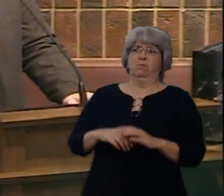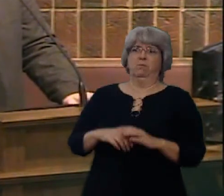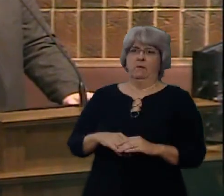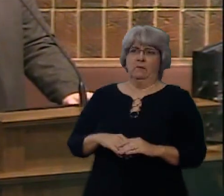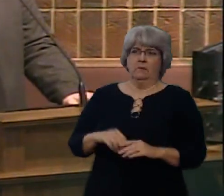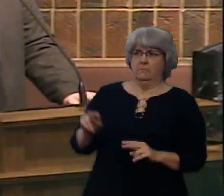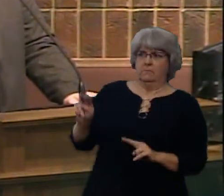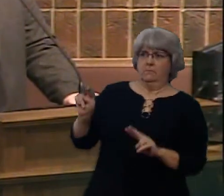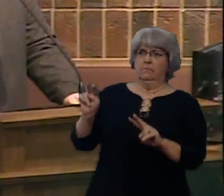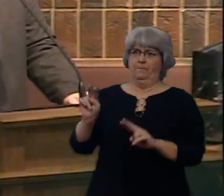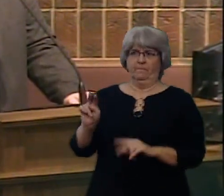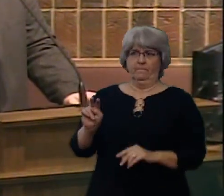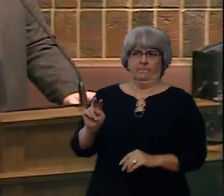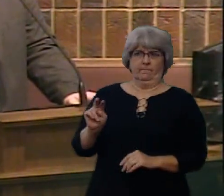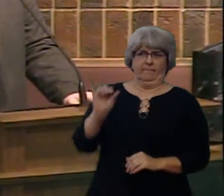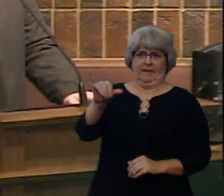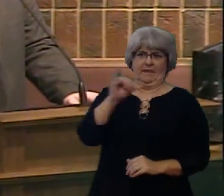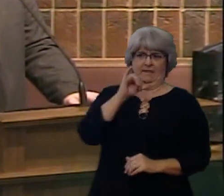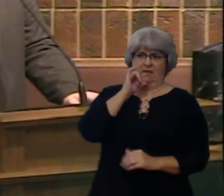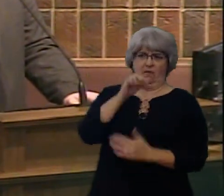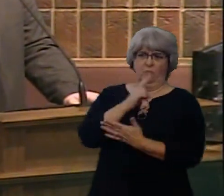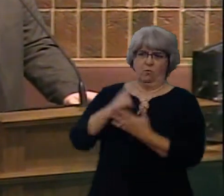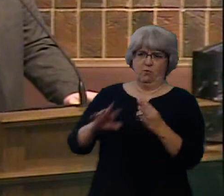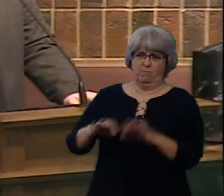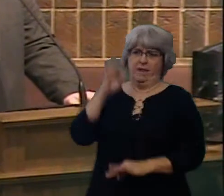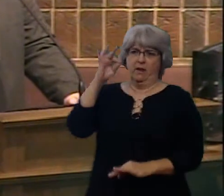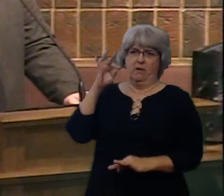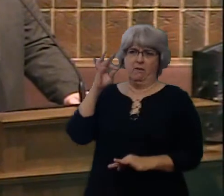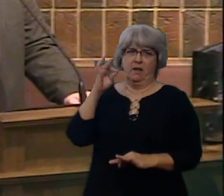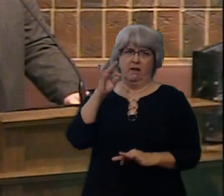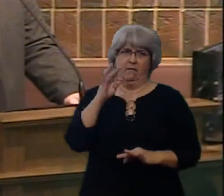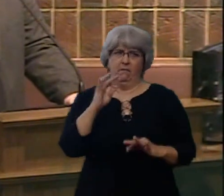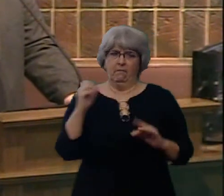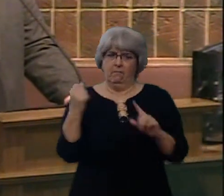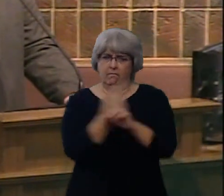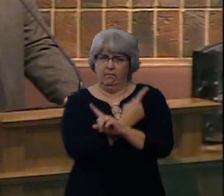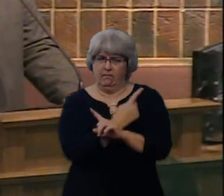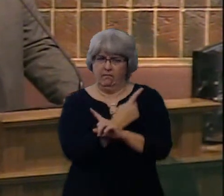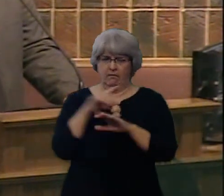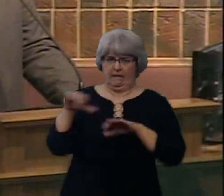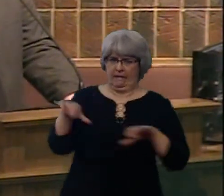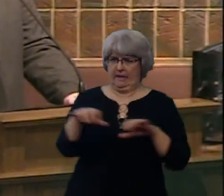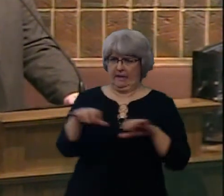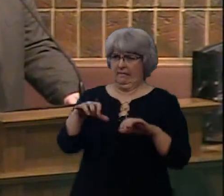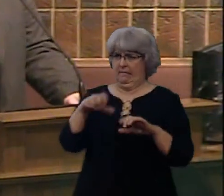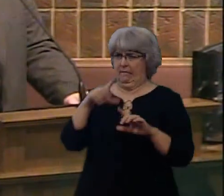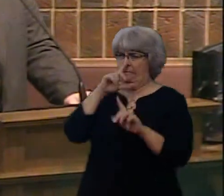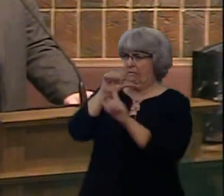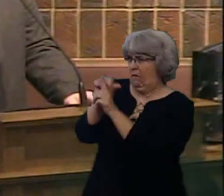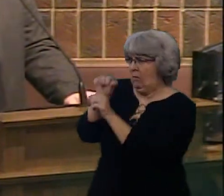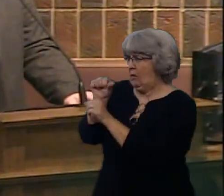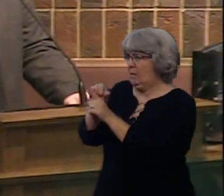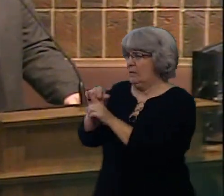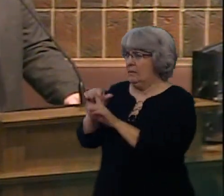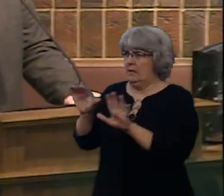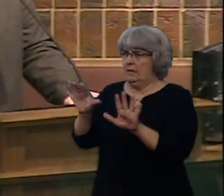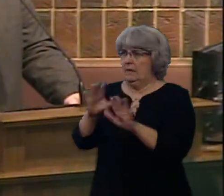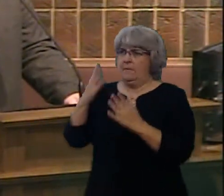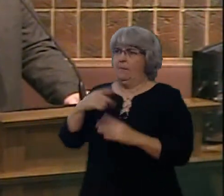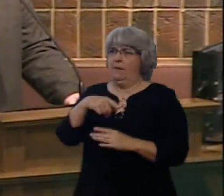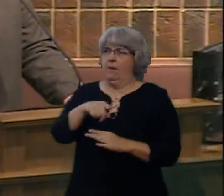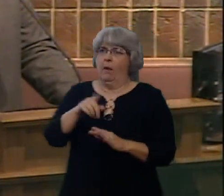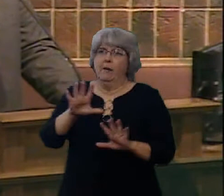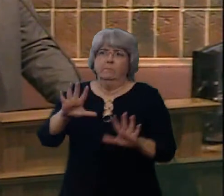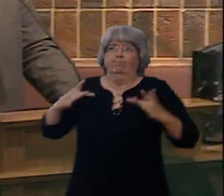using power that was not of the Holy Spirit. And so they were just trying to go away from this entirely. But